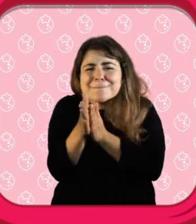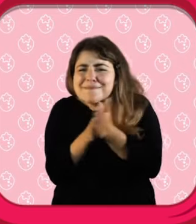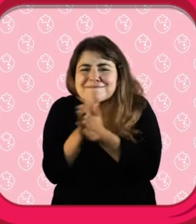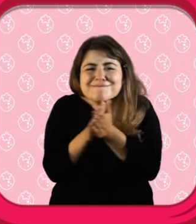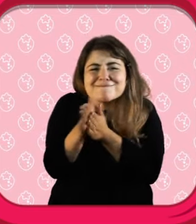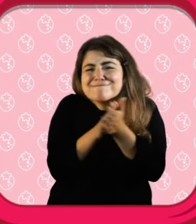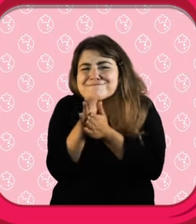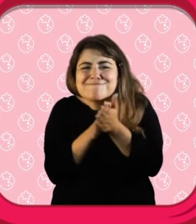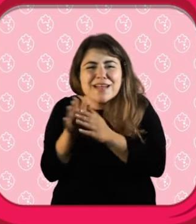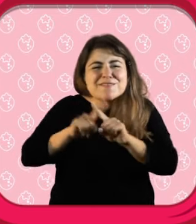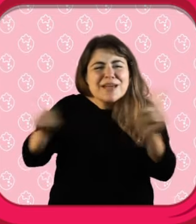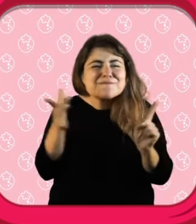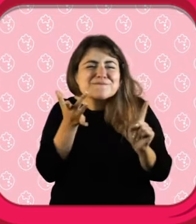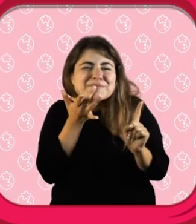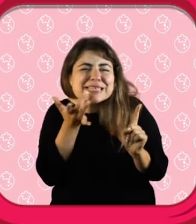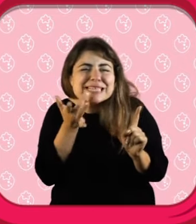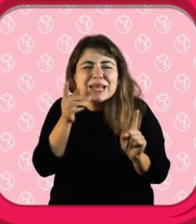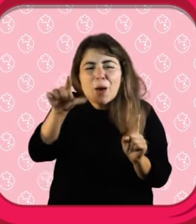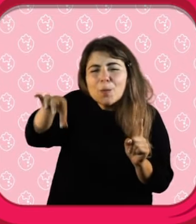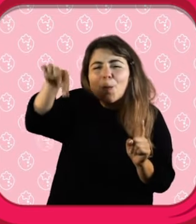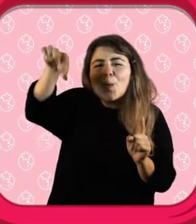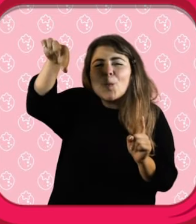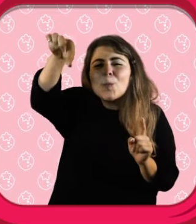To the ice. Yum!